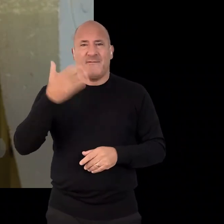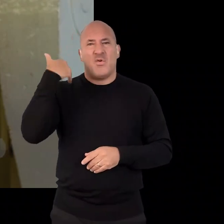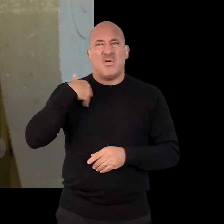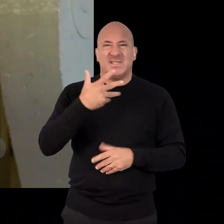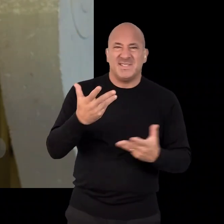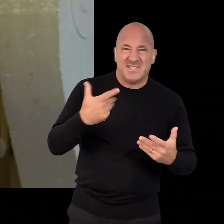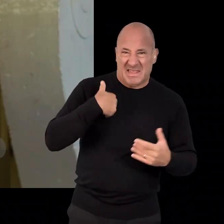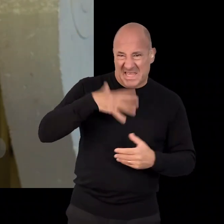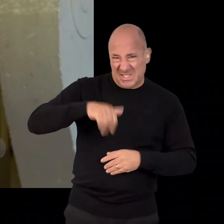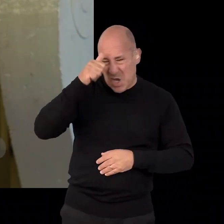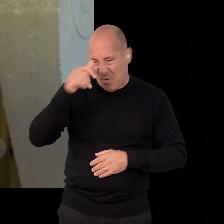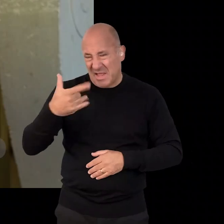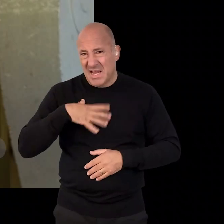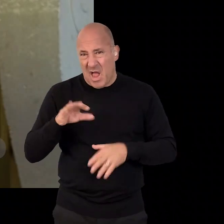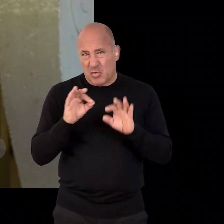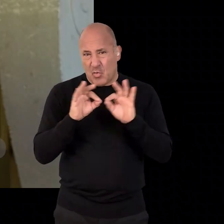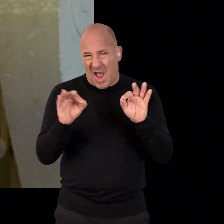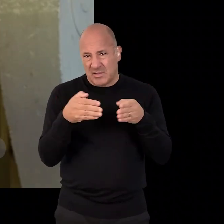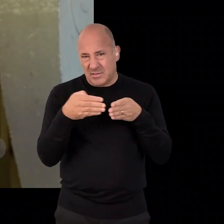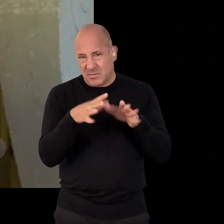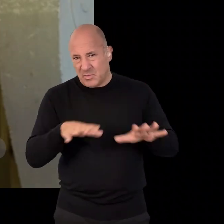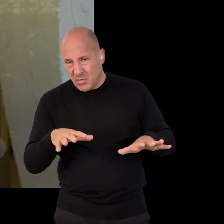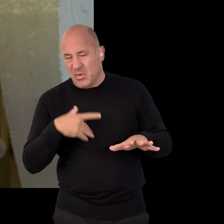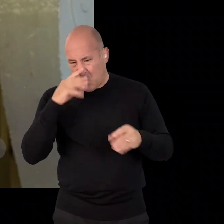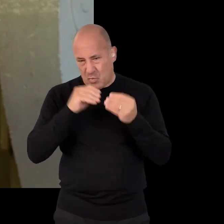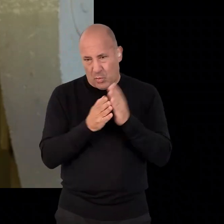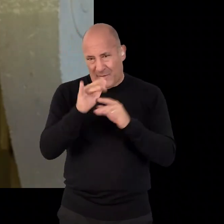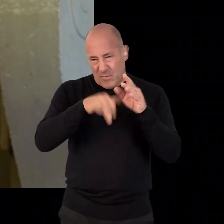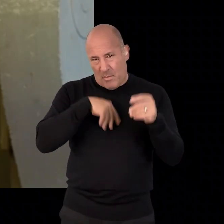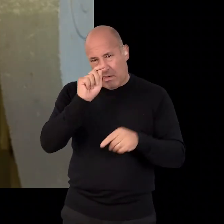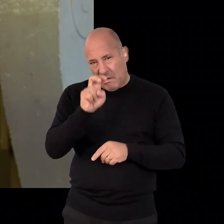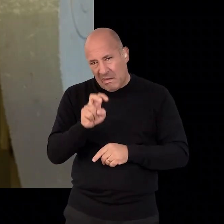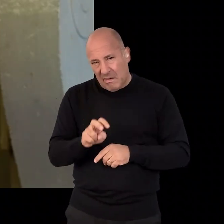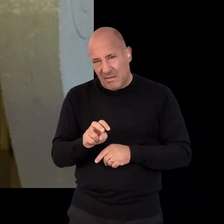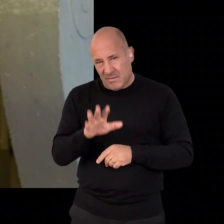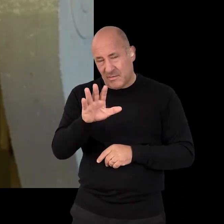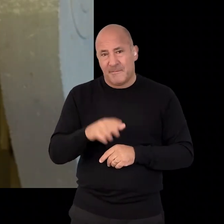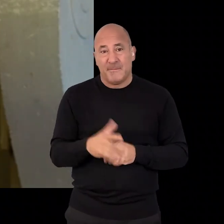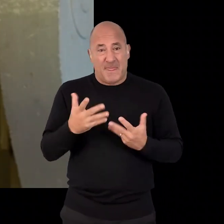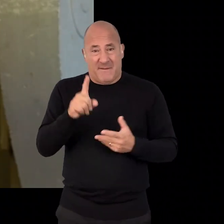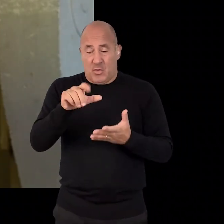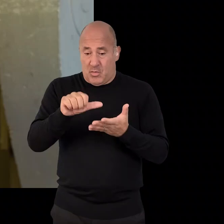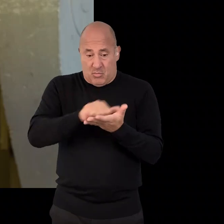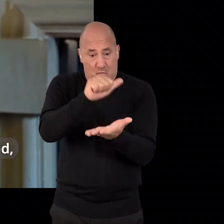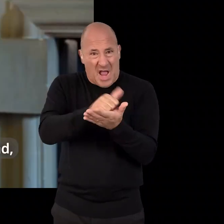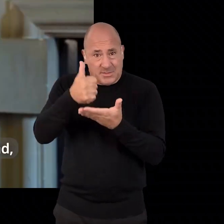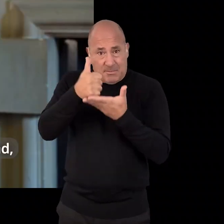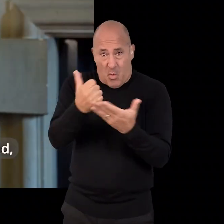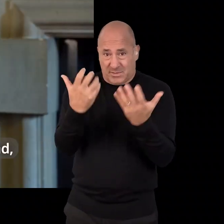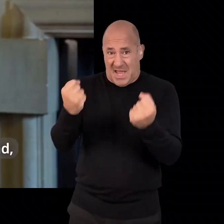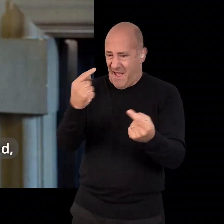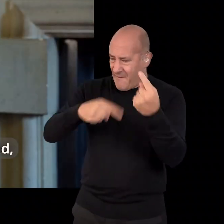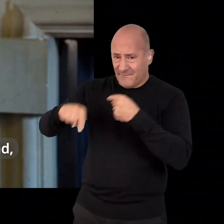there's something I need to know, quiet corner. And, you know, we'd work our way through it. If